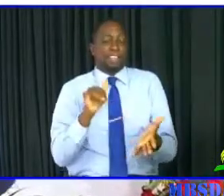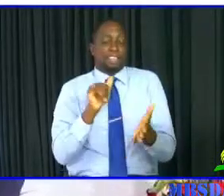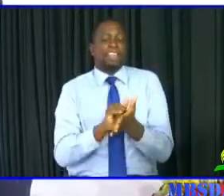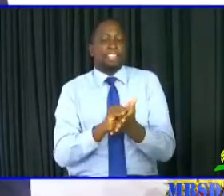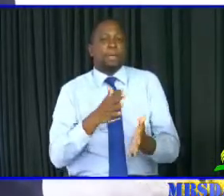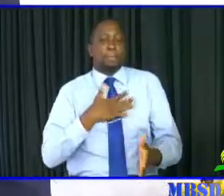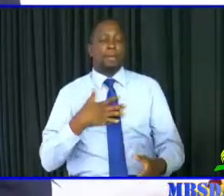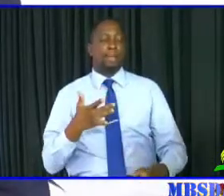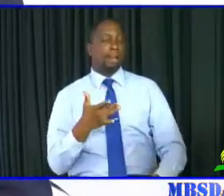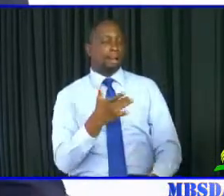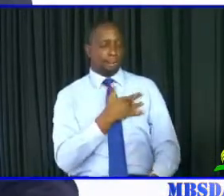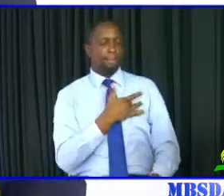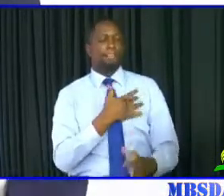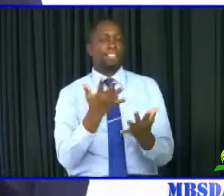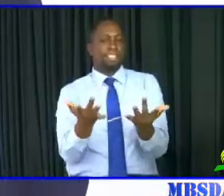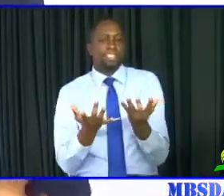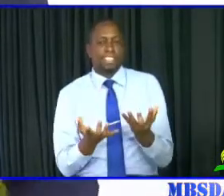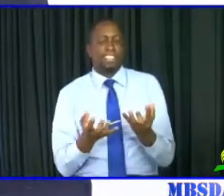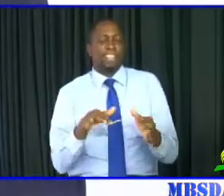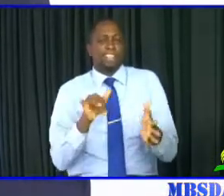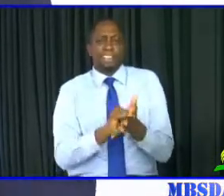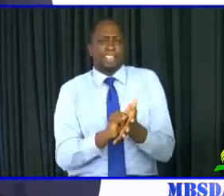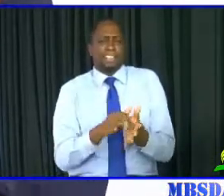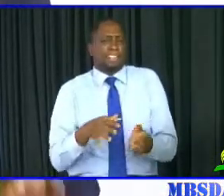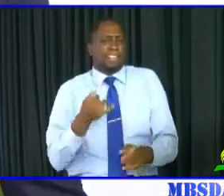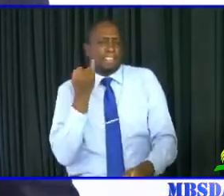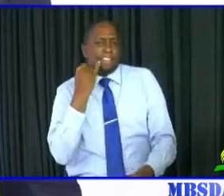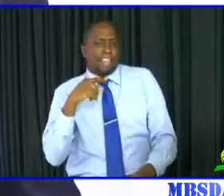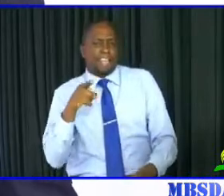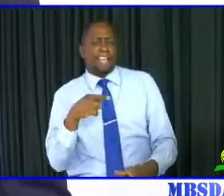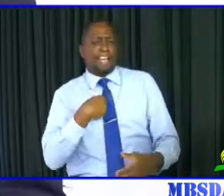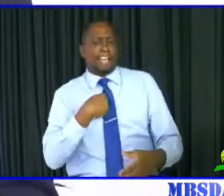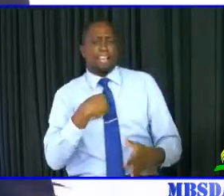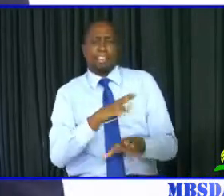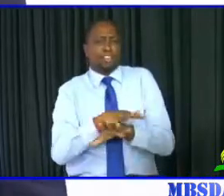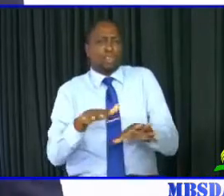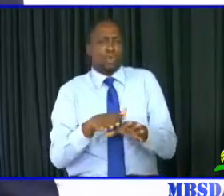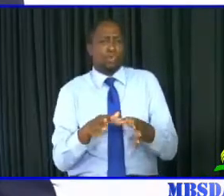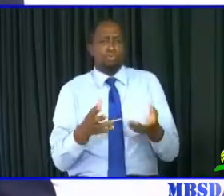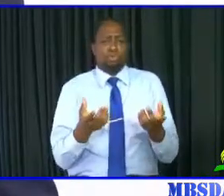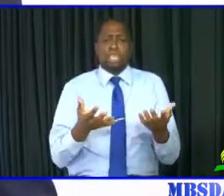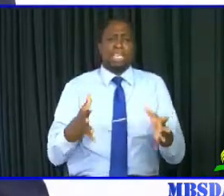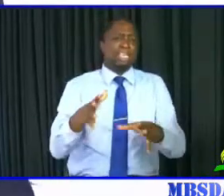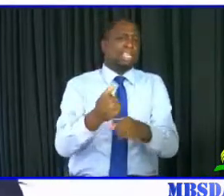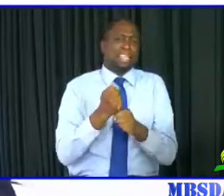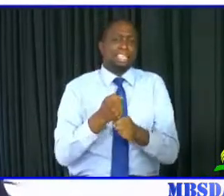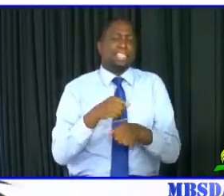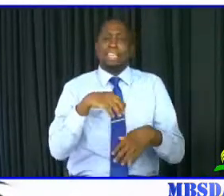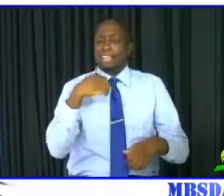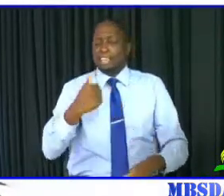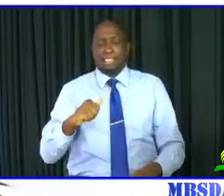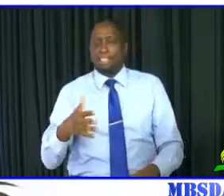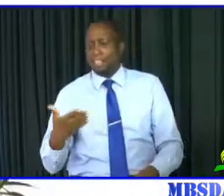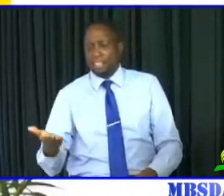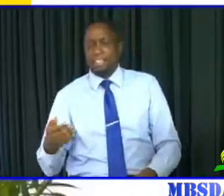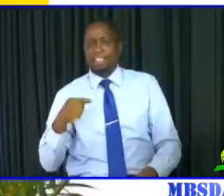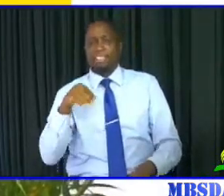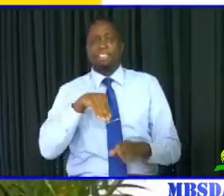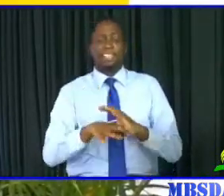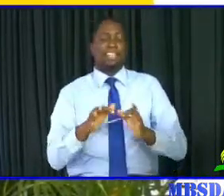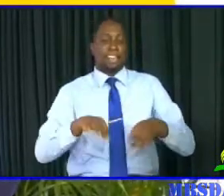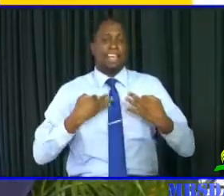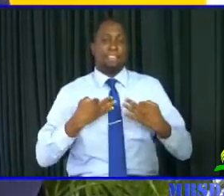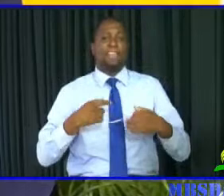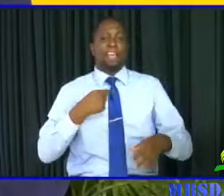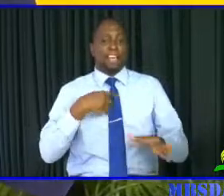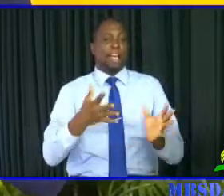my heart's desire, that if I don't accomplish anything in life, I want to see my Lord and my God.